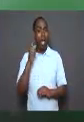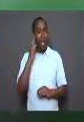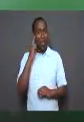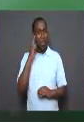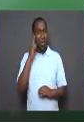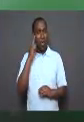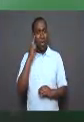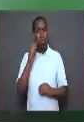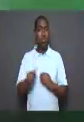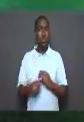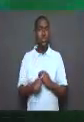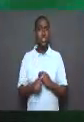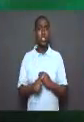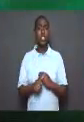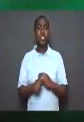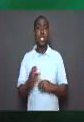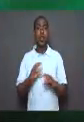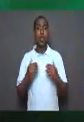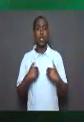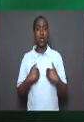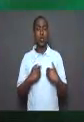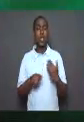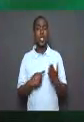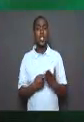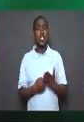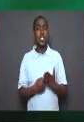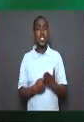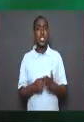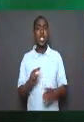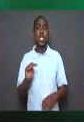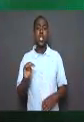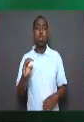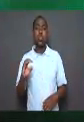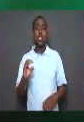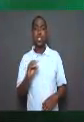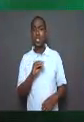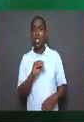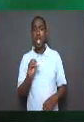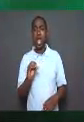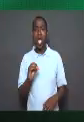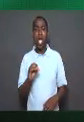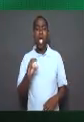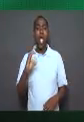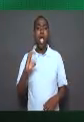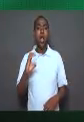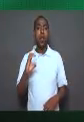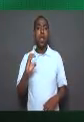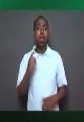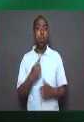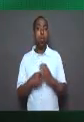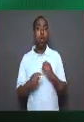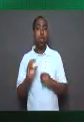hazardous for the body. Those chemicals are nicotine and